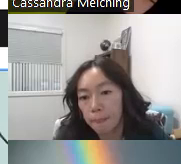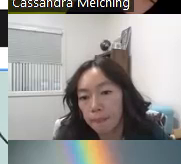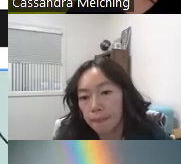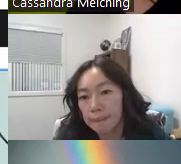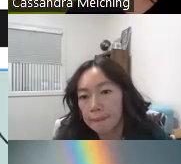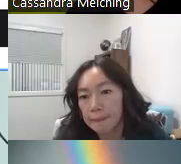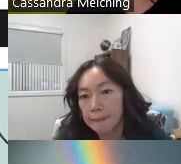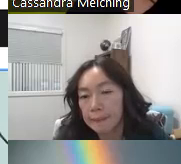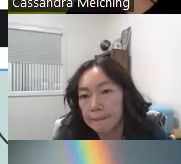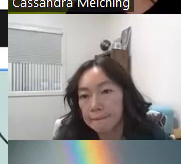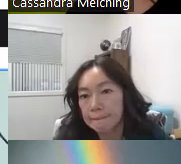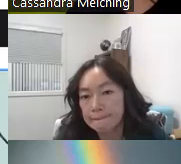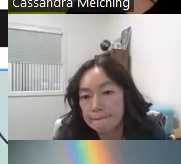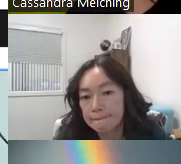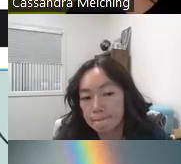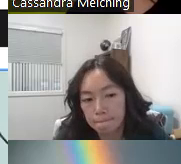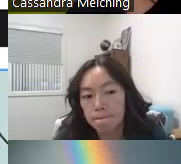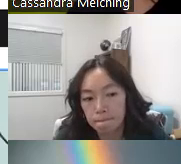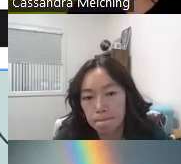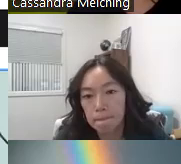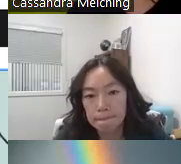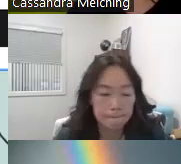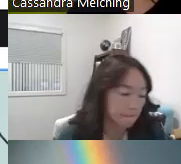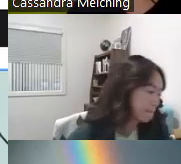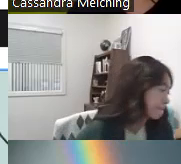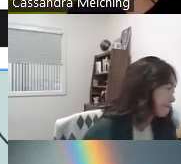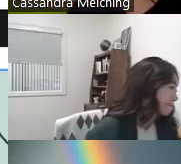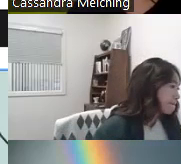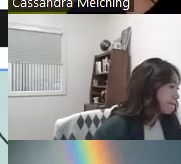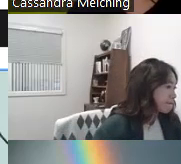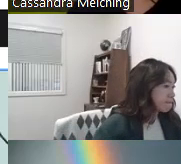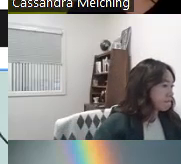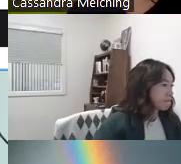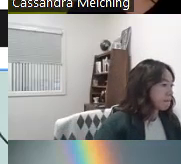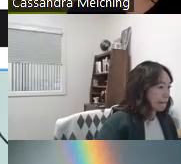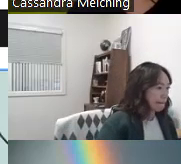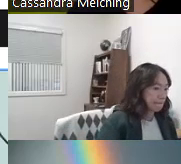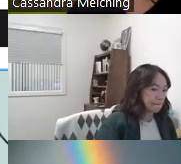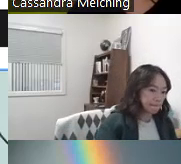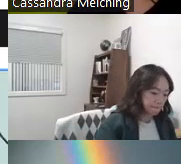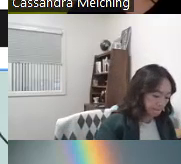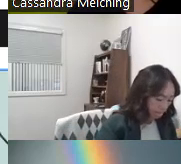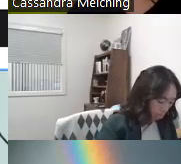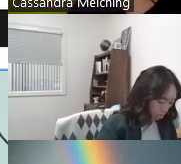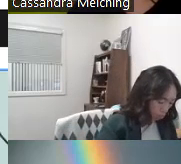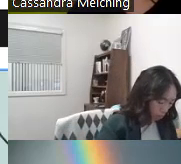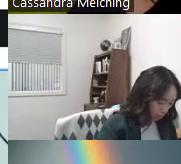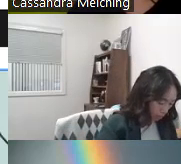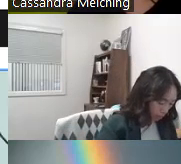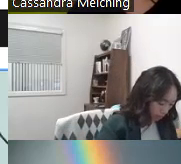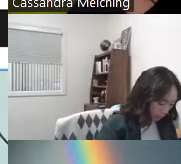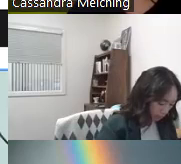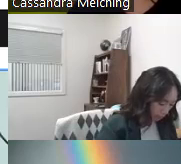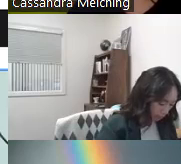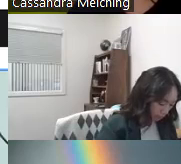And I'm going to read some of the input I'm seeing in the chat so far. So I'm seeing, and let's see. There was a question